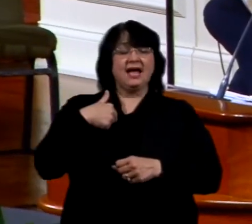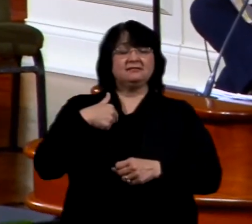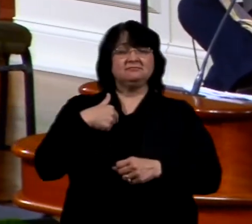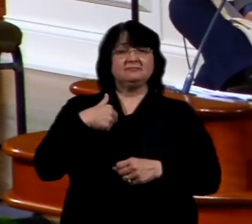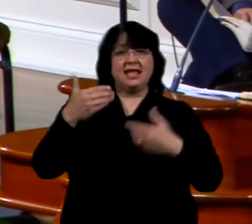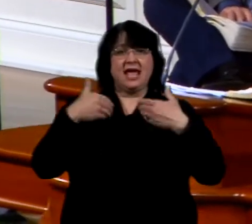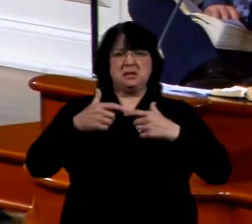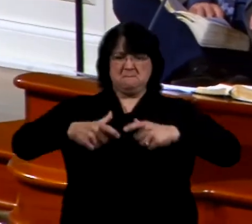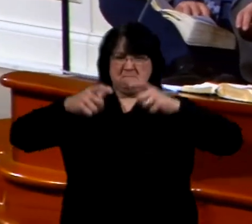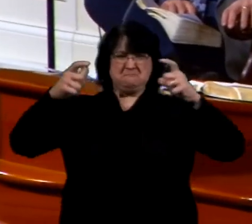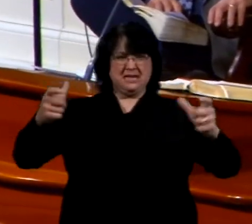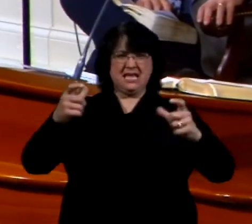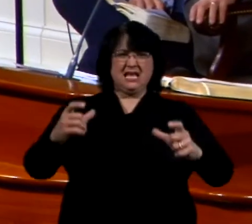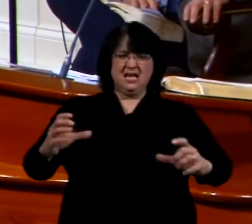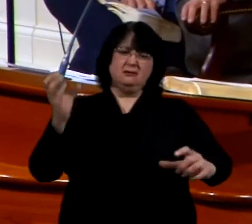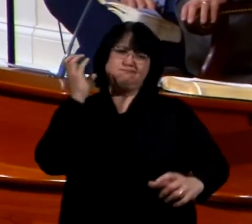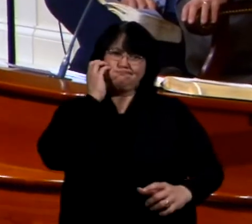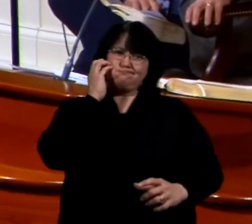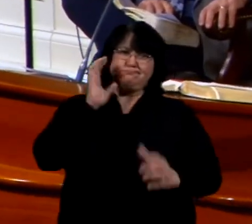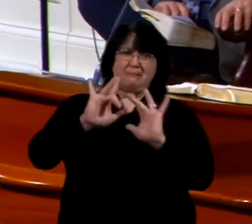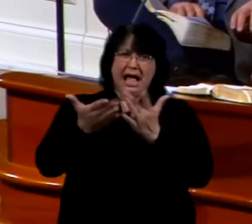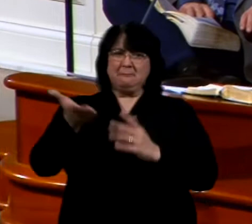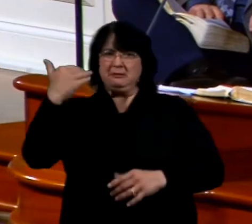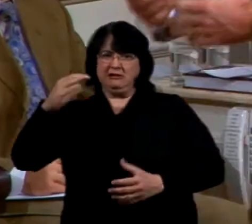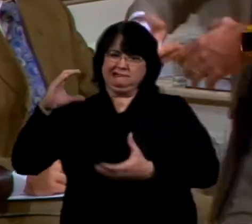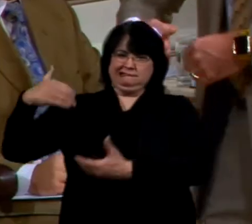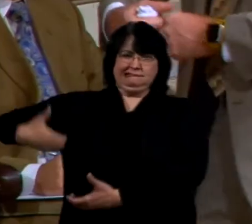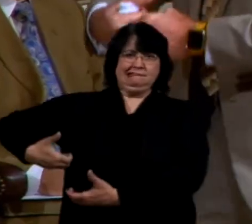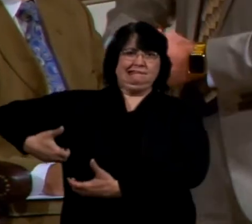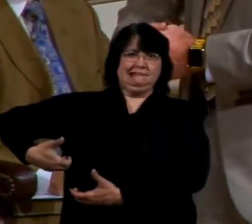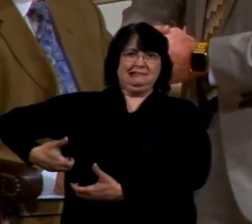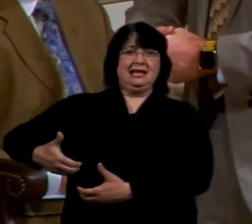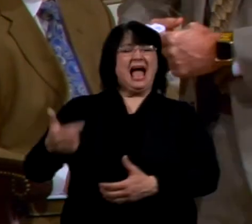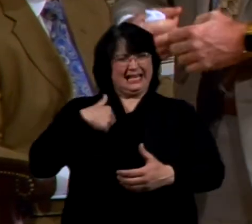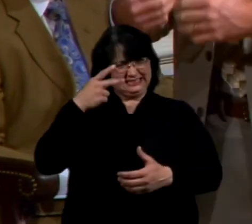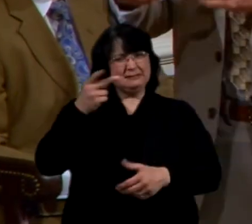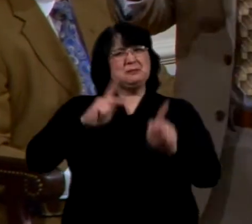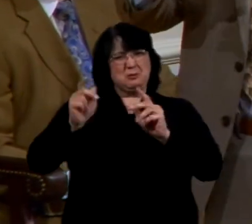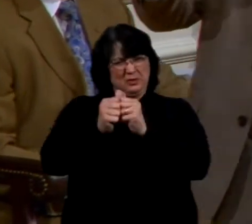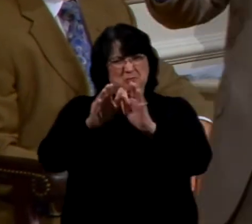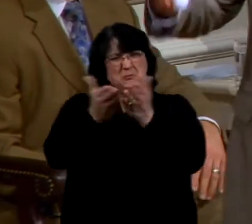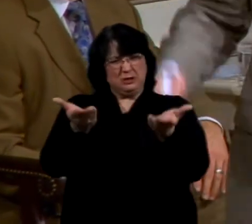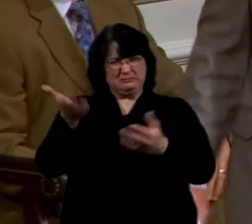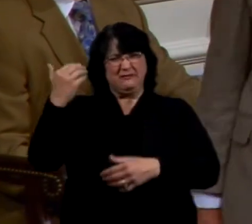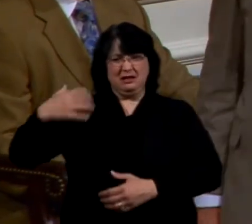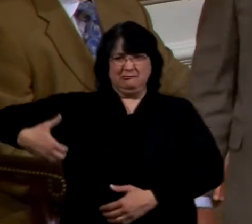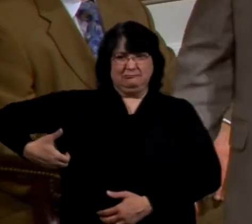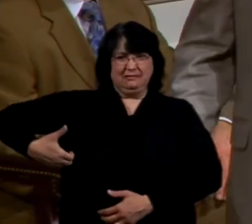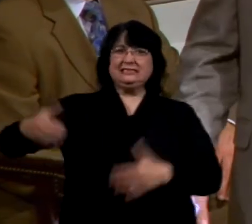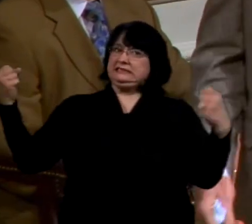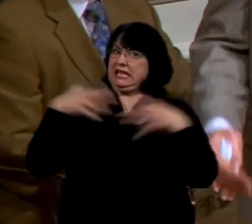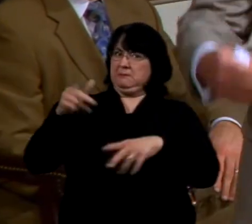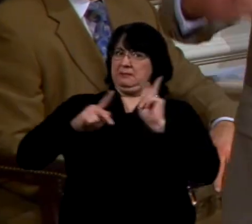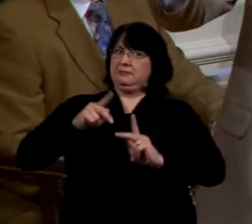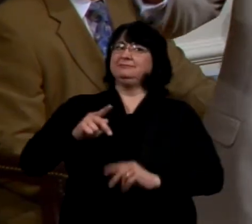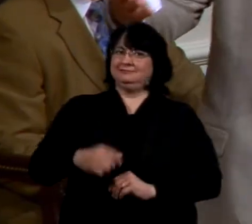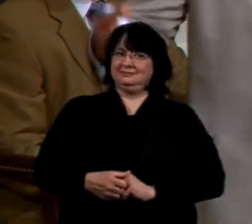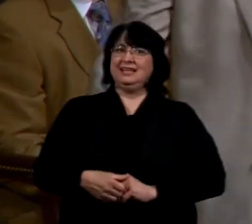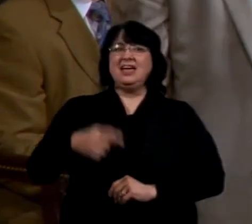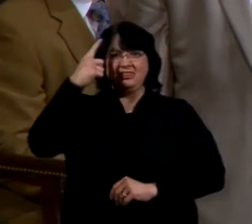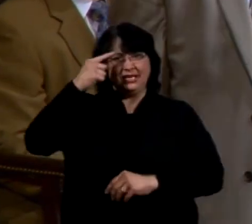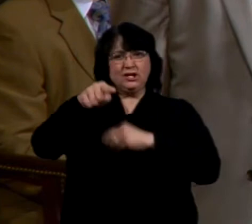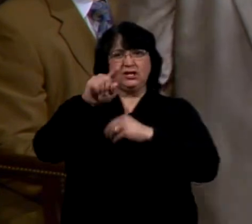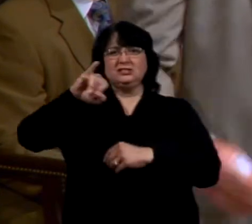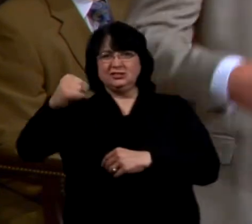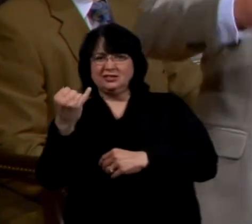I carried a big old lanky Bible to the door. I've seen guys carry books. Listen, you're going to scare them. They're going to think you're a